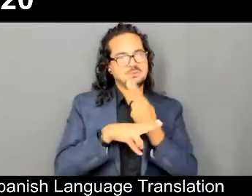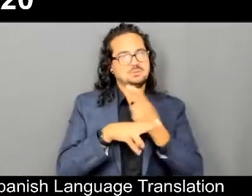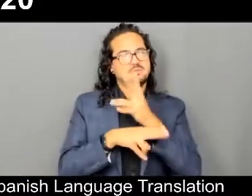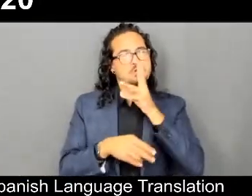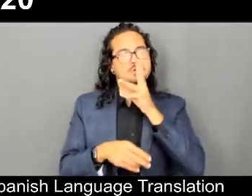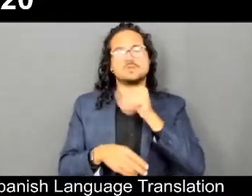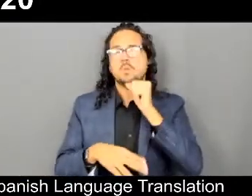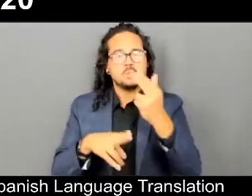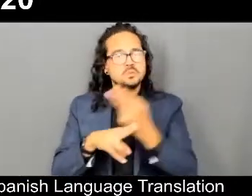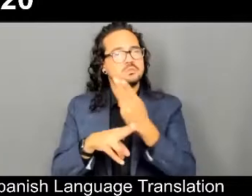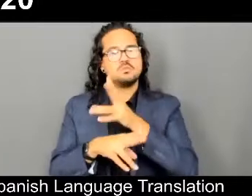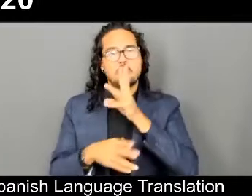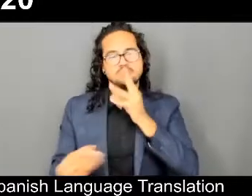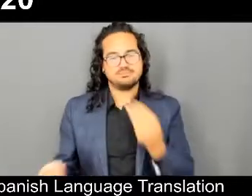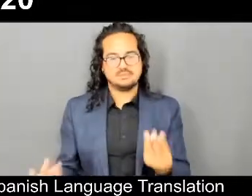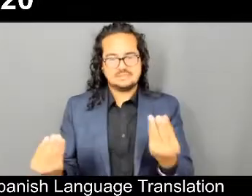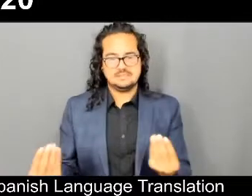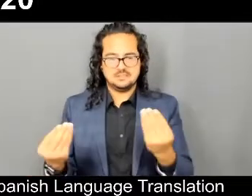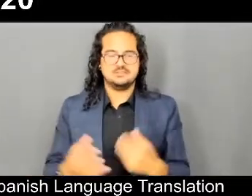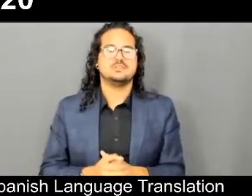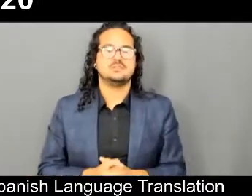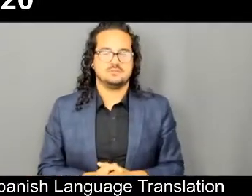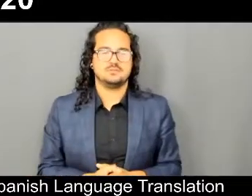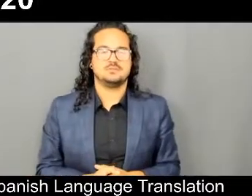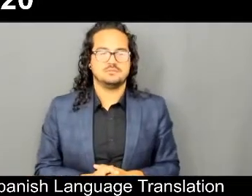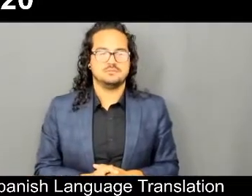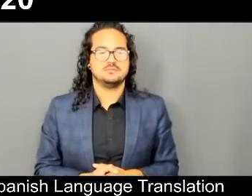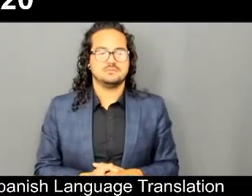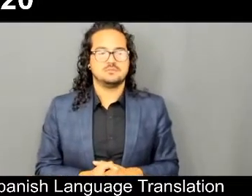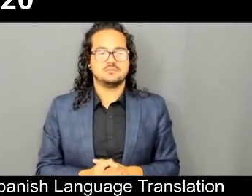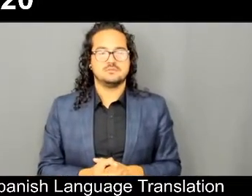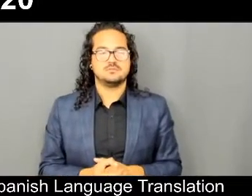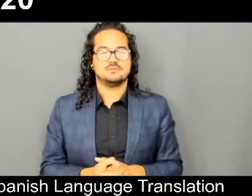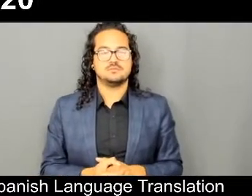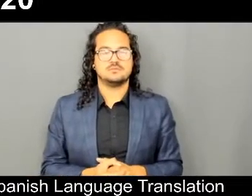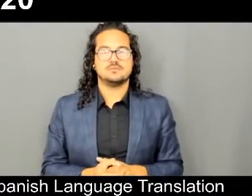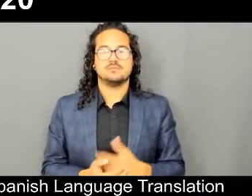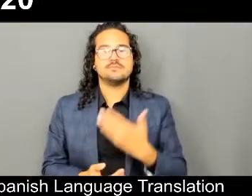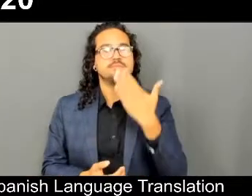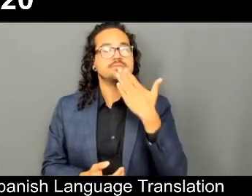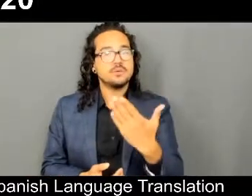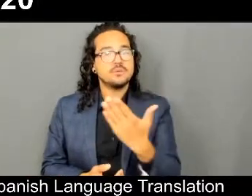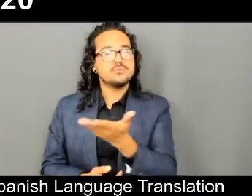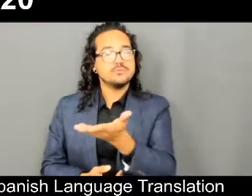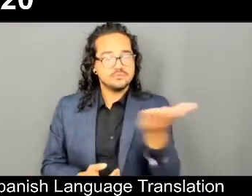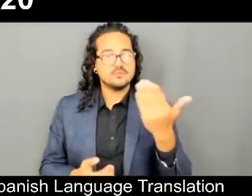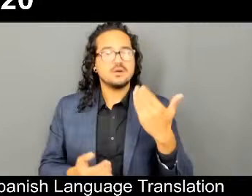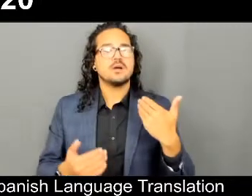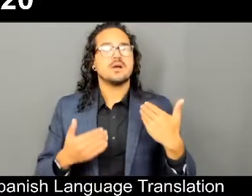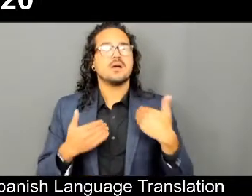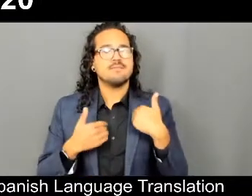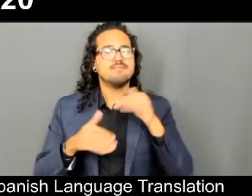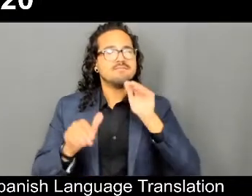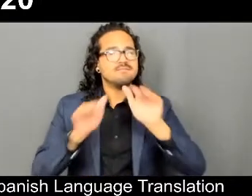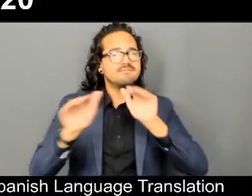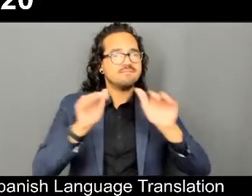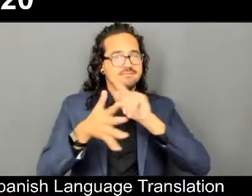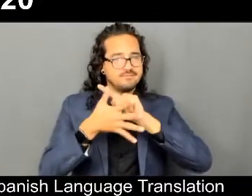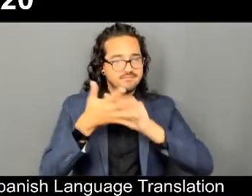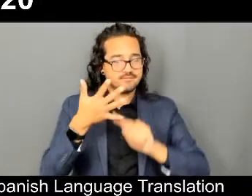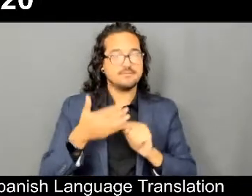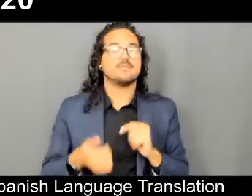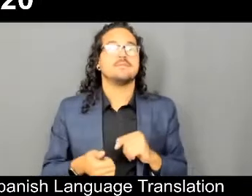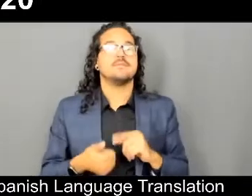Thank you, everyone. Just a couple of reminders that Brandon talked about the burning